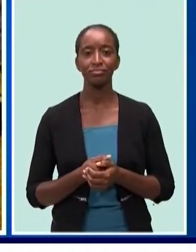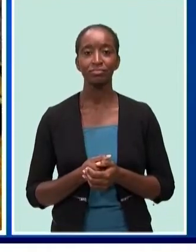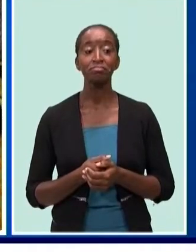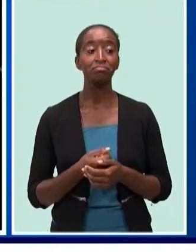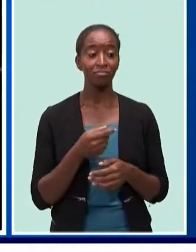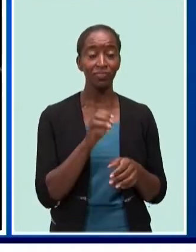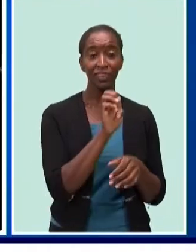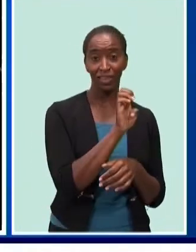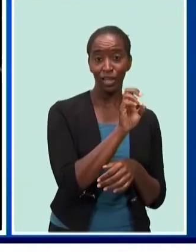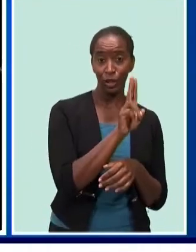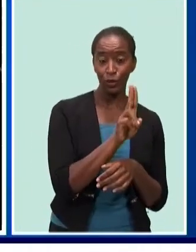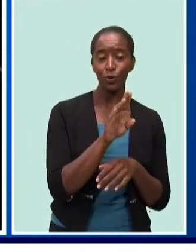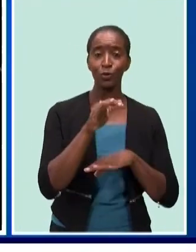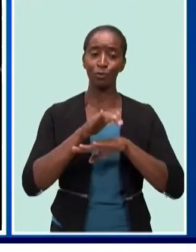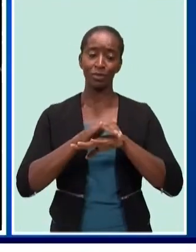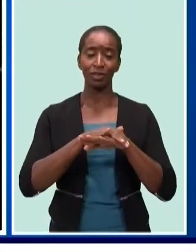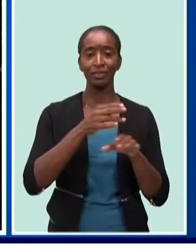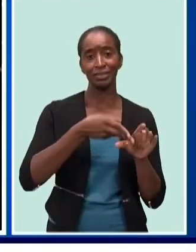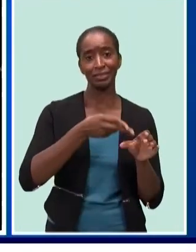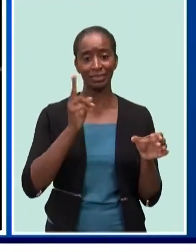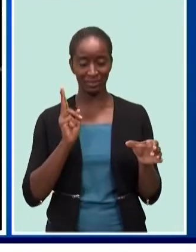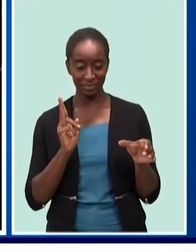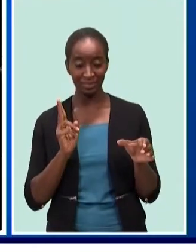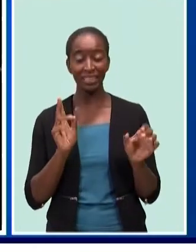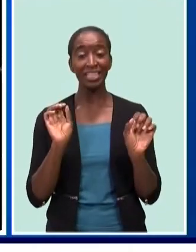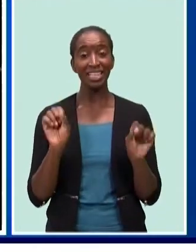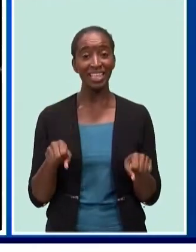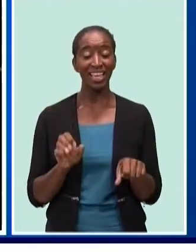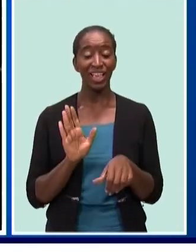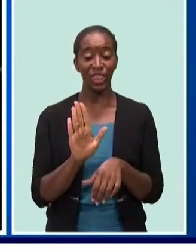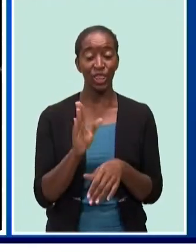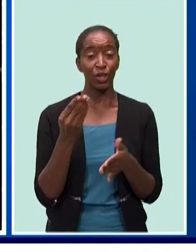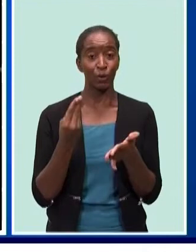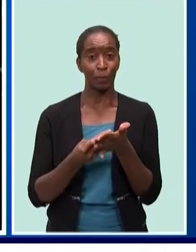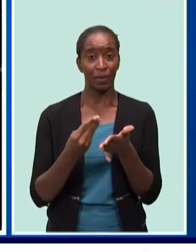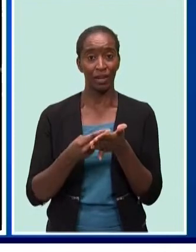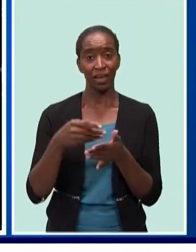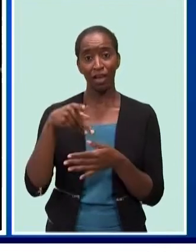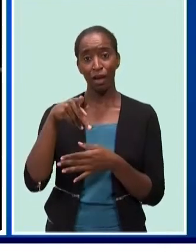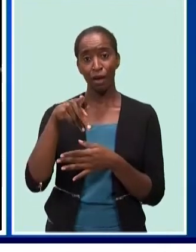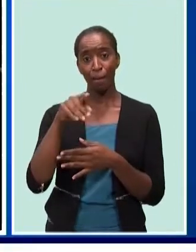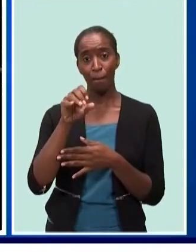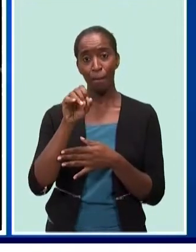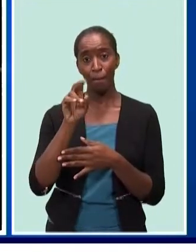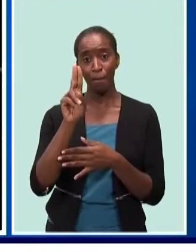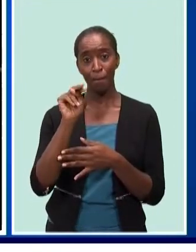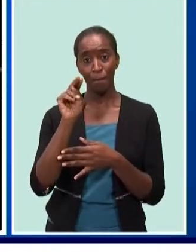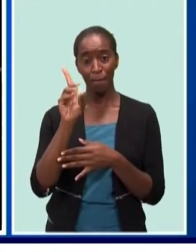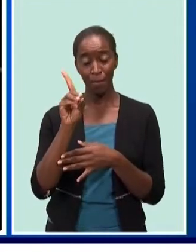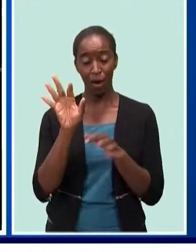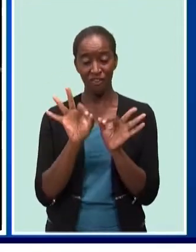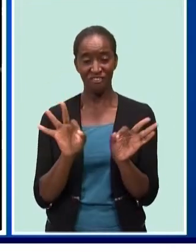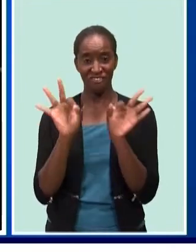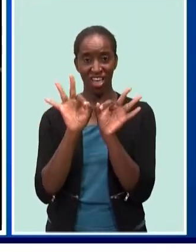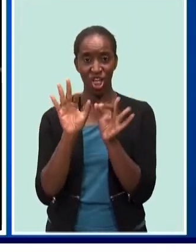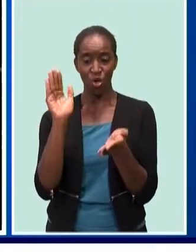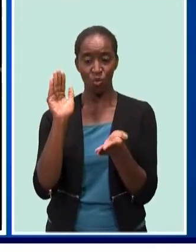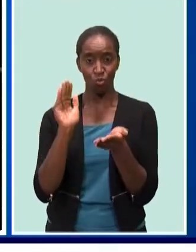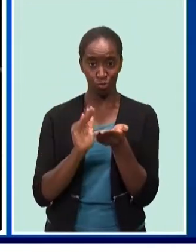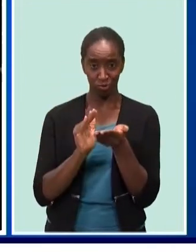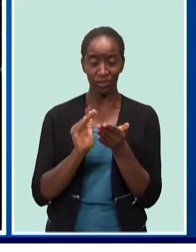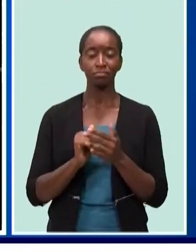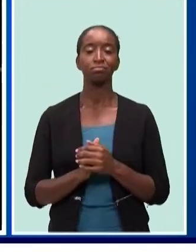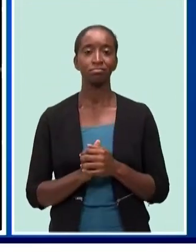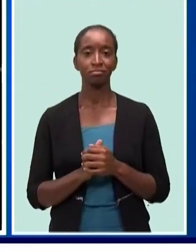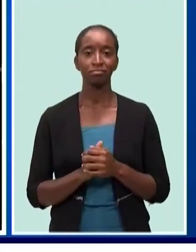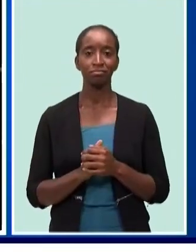off in the value of the British pound, and we felt that it was important for us to reference those matters